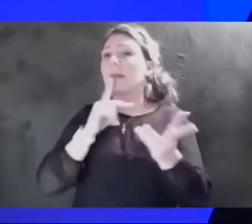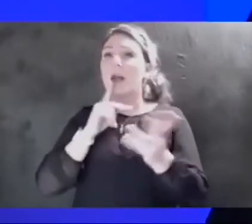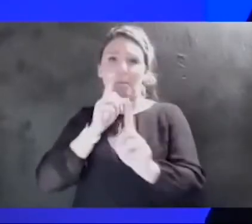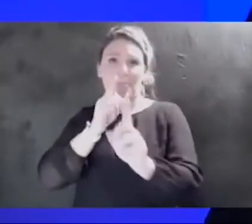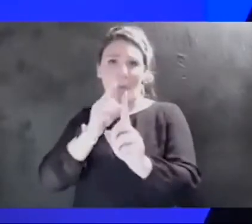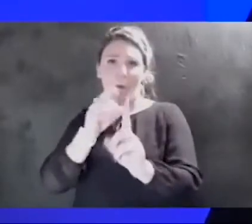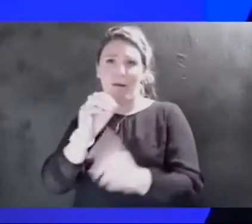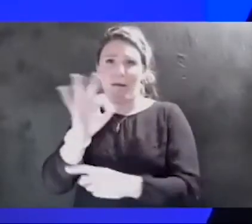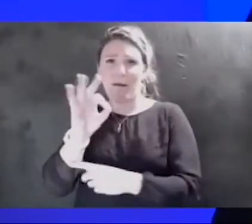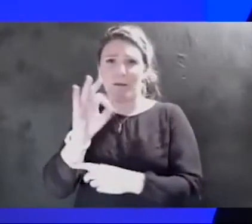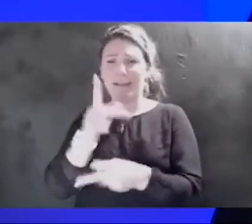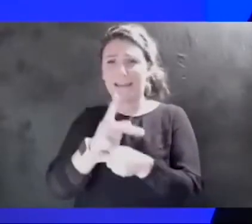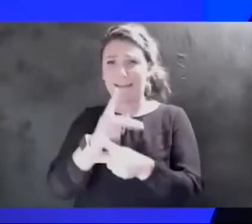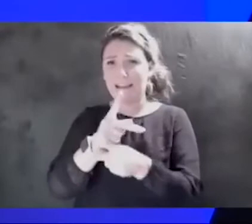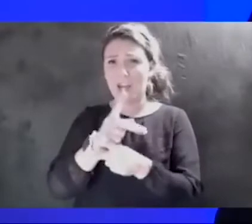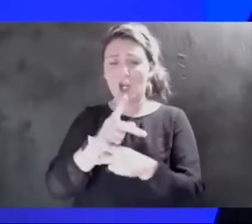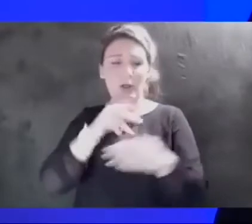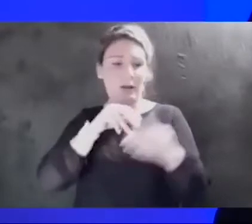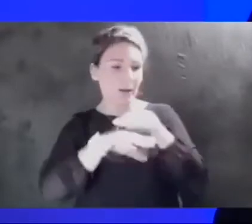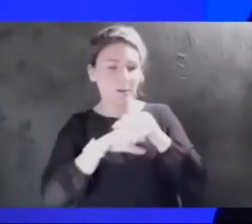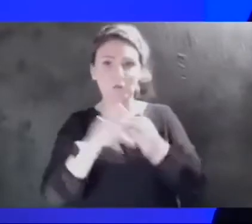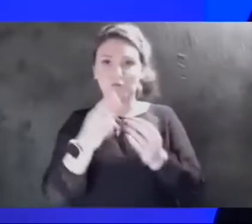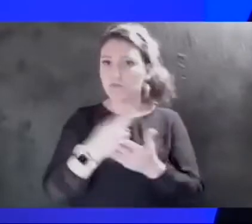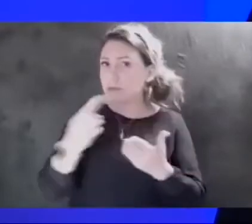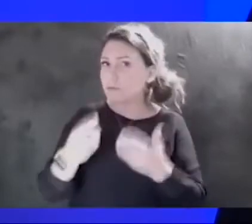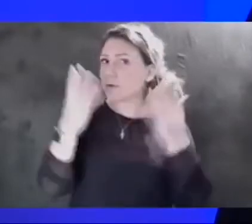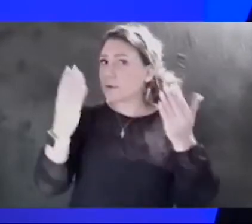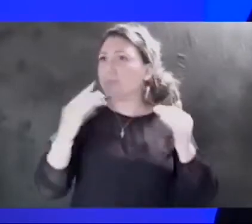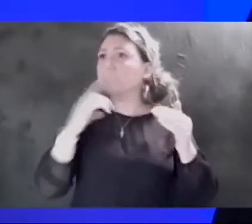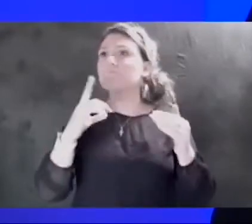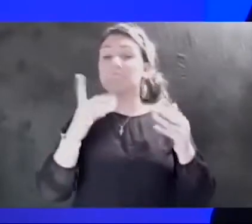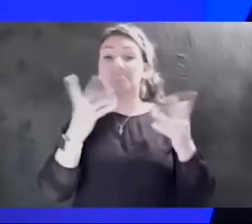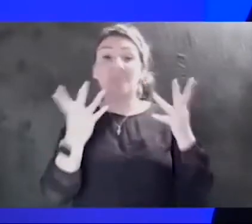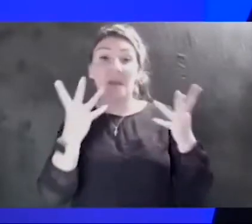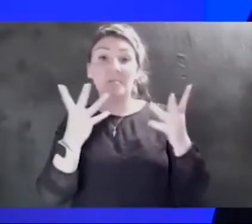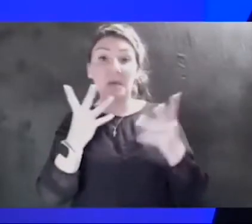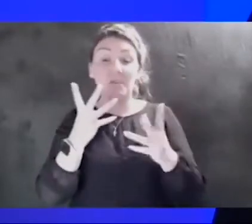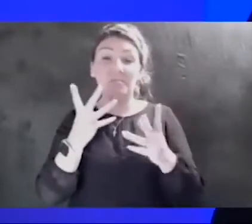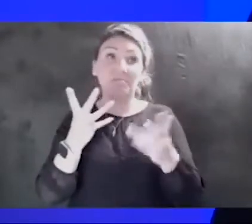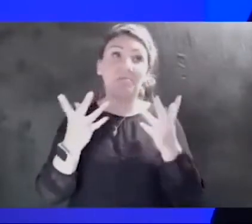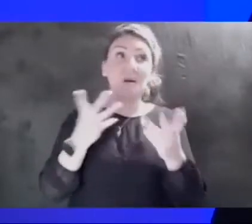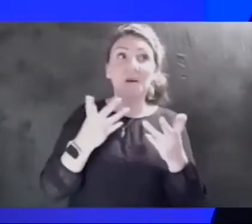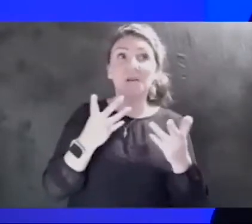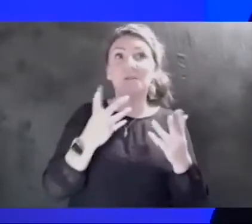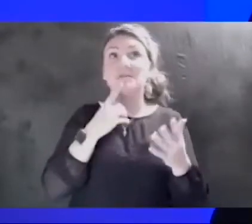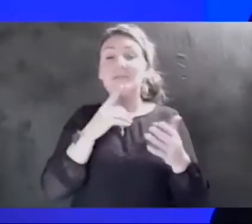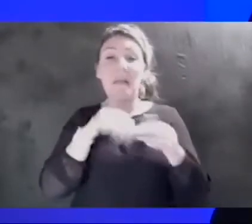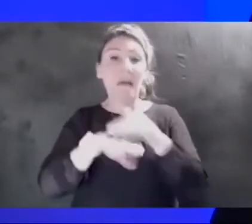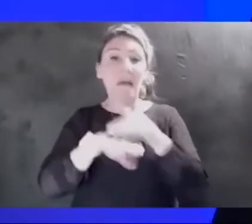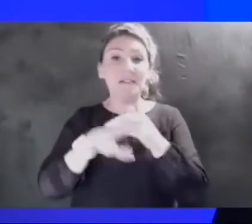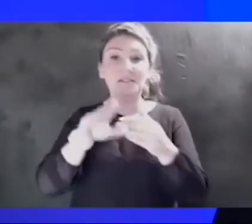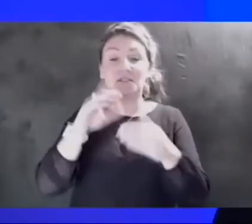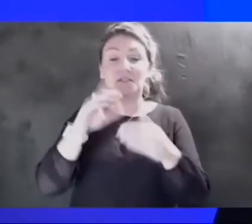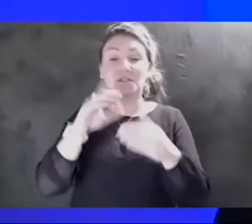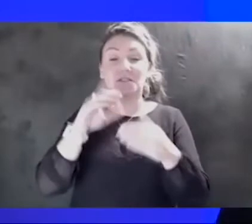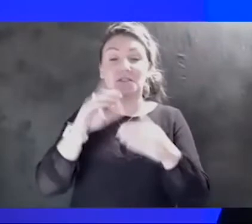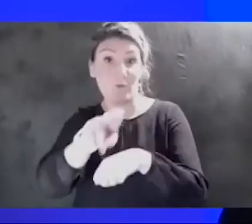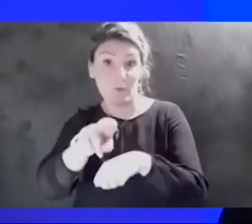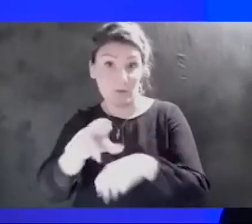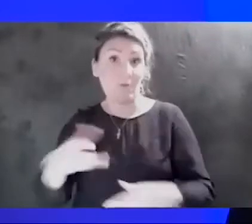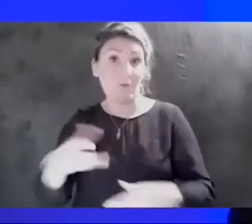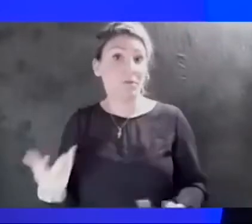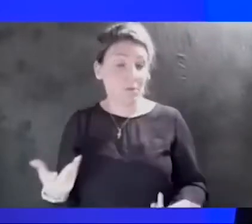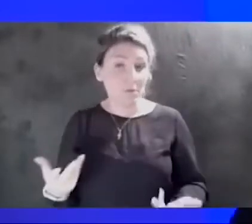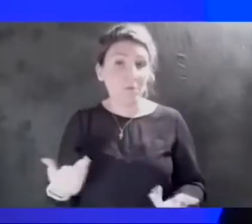resources, and maybe even point of care access to referrals, so that while they're in